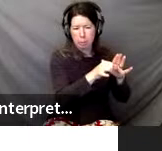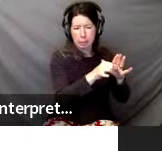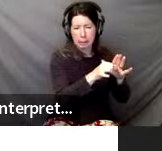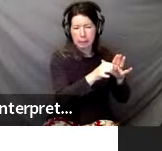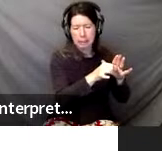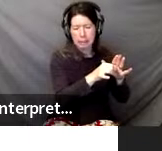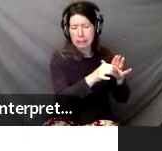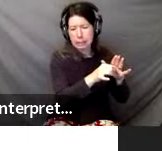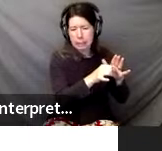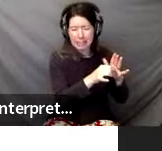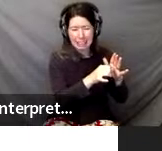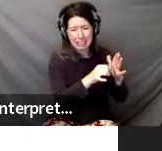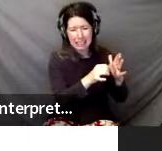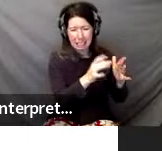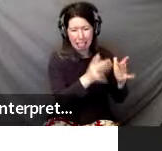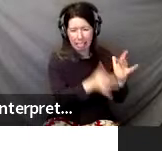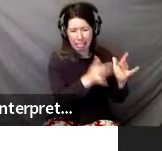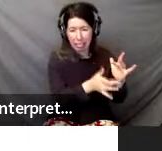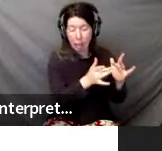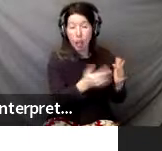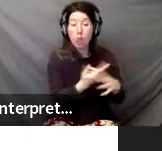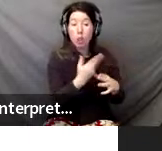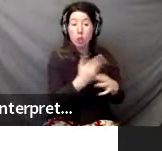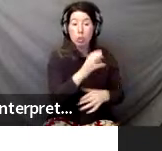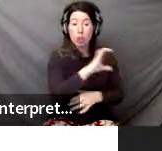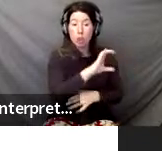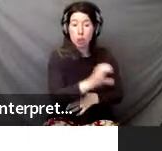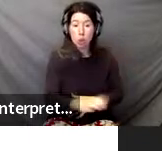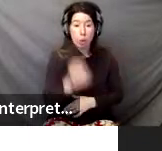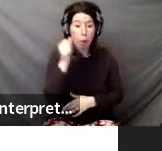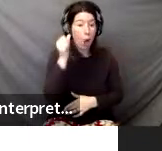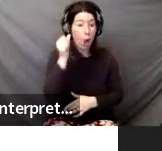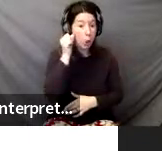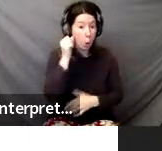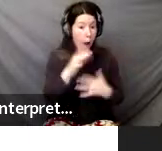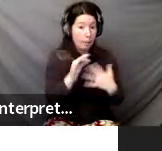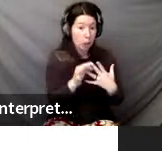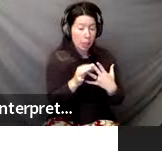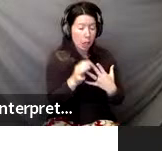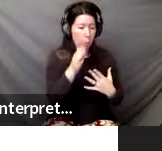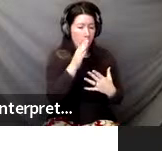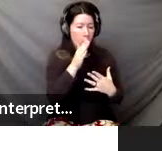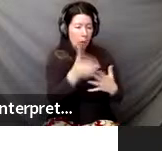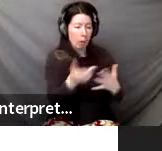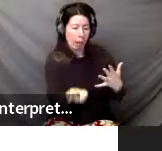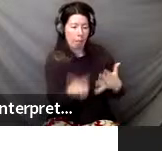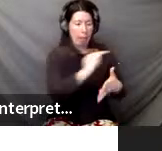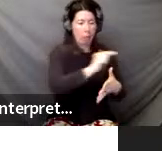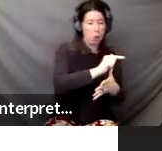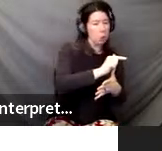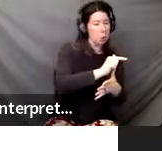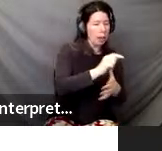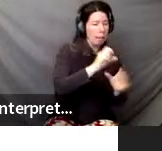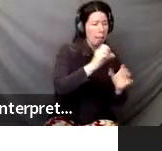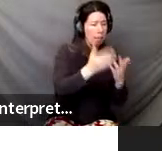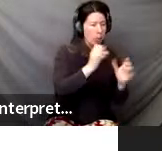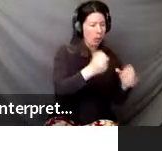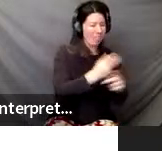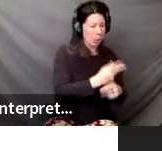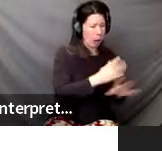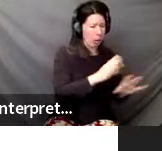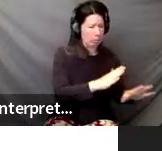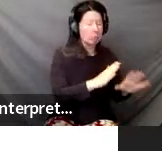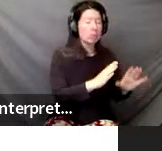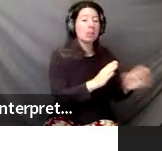Maybe just use your Zoom audio. And so we'll come back to you, John, see if you can get it worked out. And Lisa, why don't we go to the next commenter?